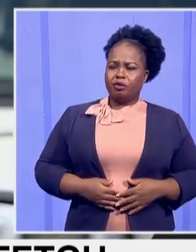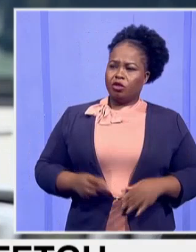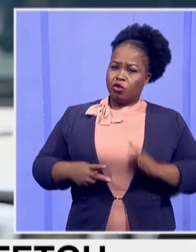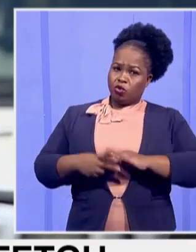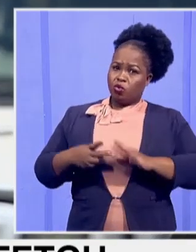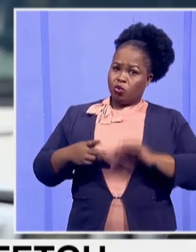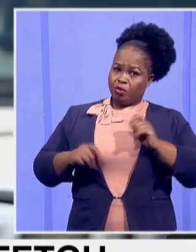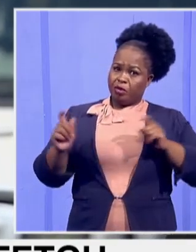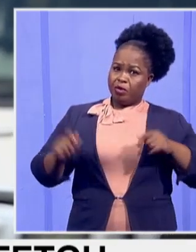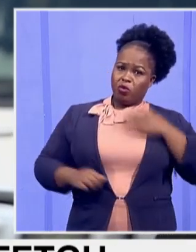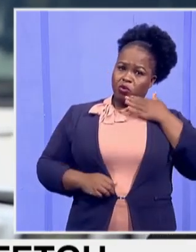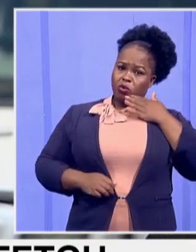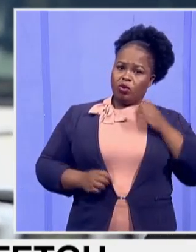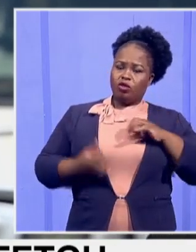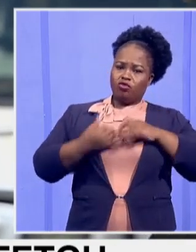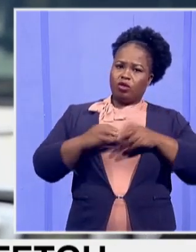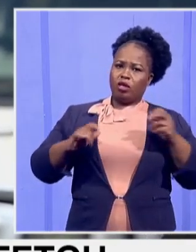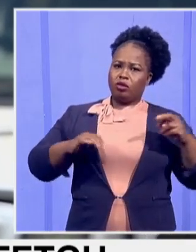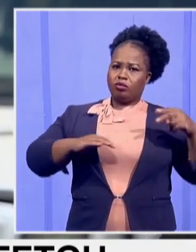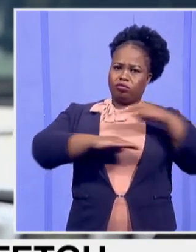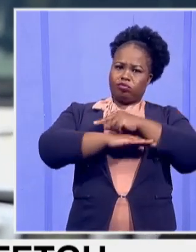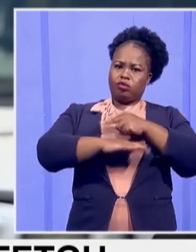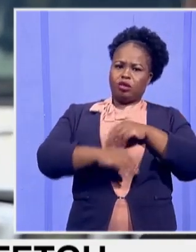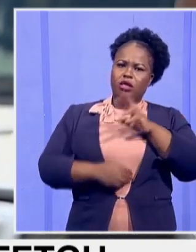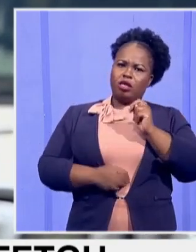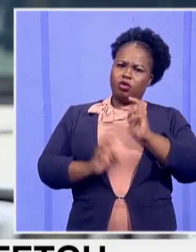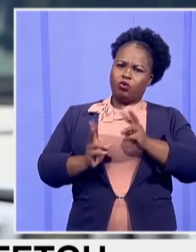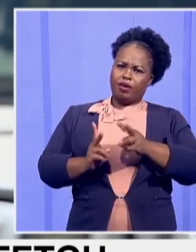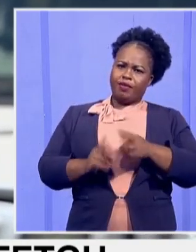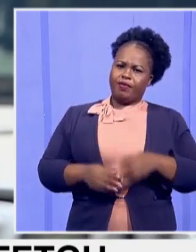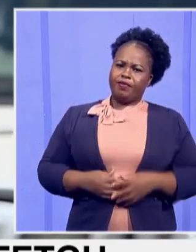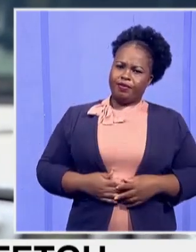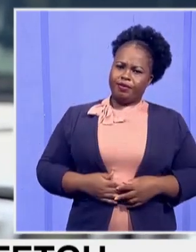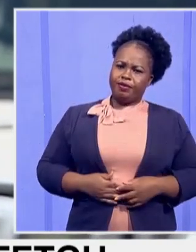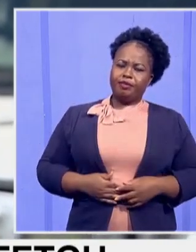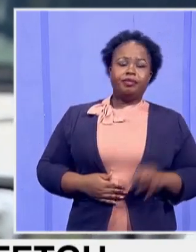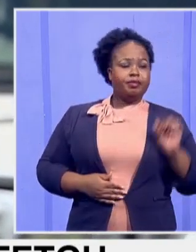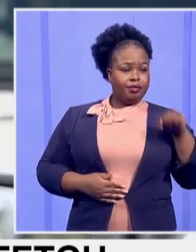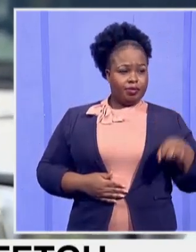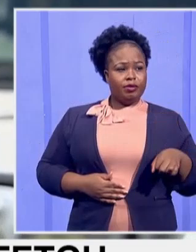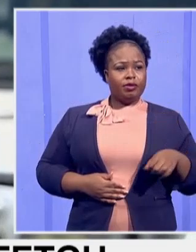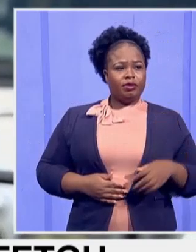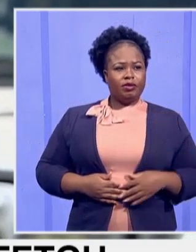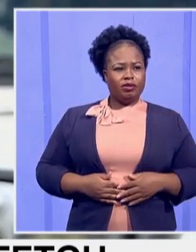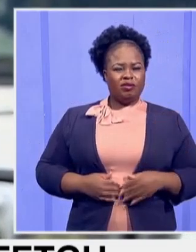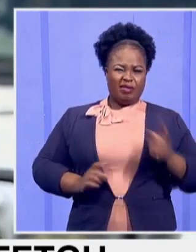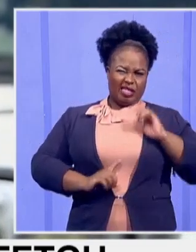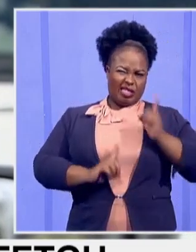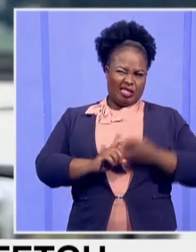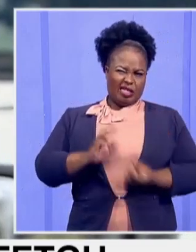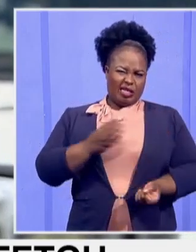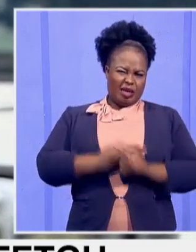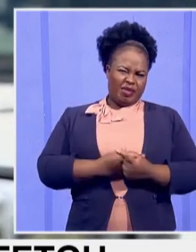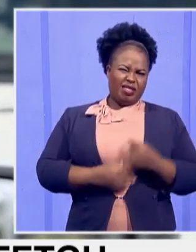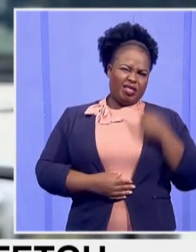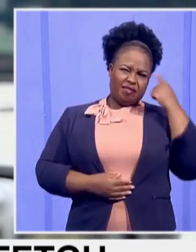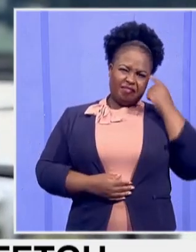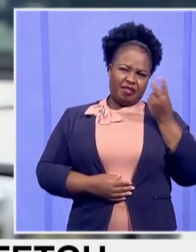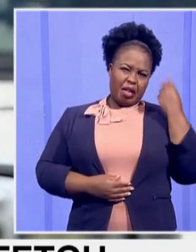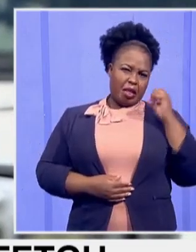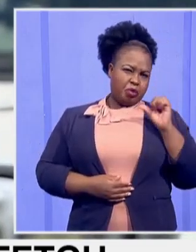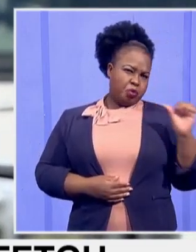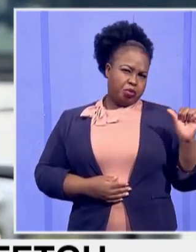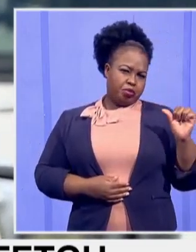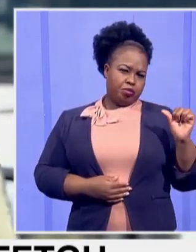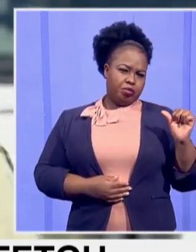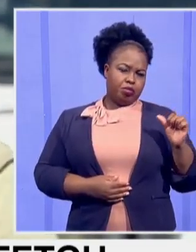hospitalized because they were trying to cross the N12 to come and get water in town? Yeah, there was some accident, I think it's last week or this past